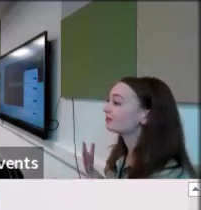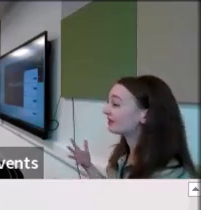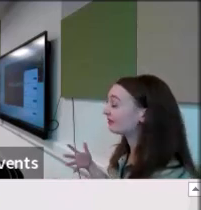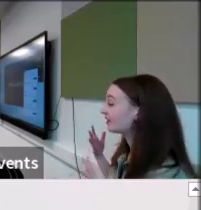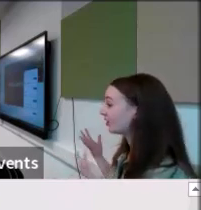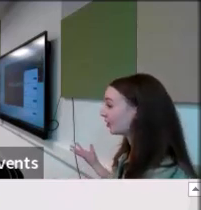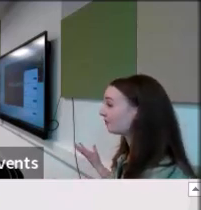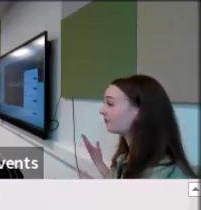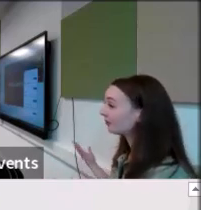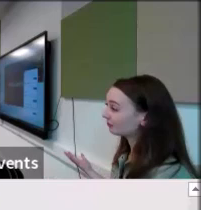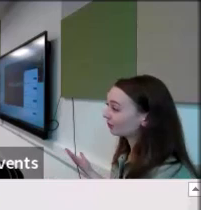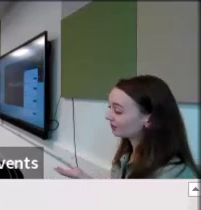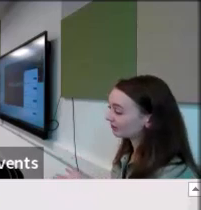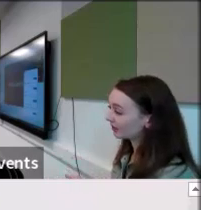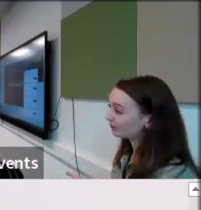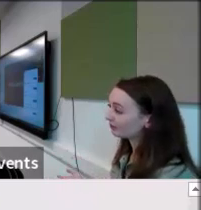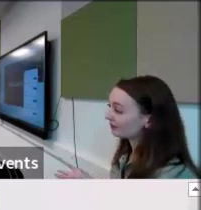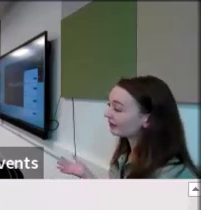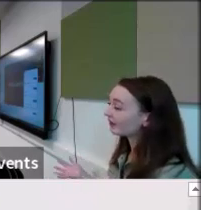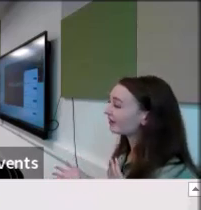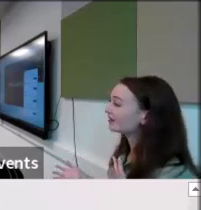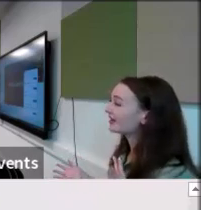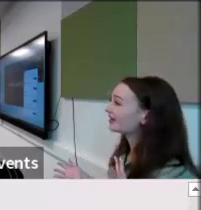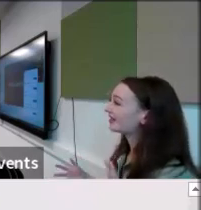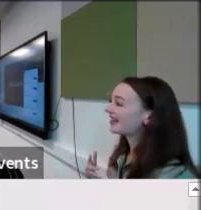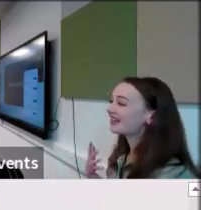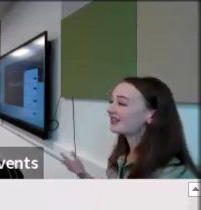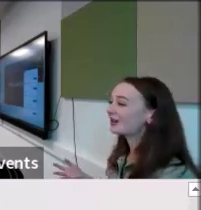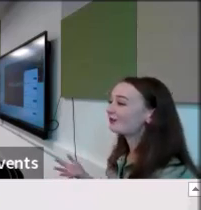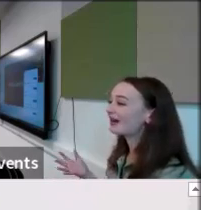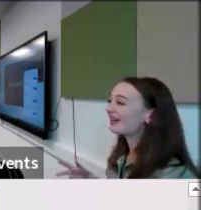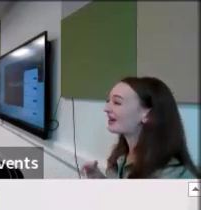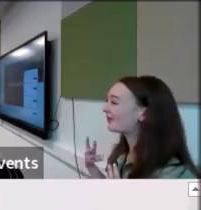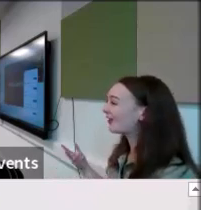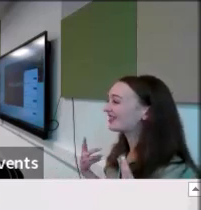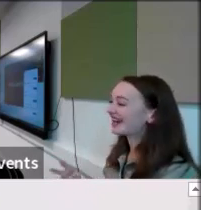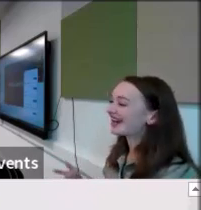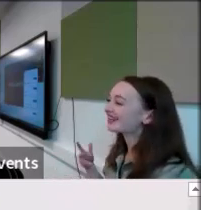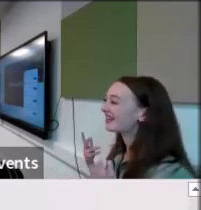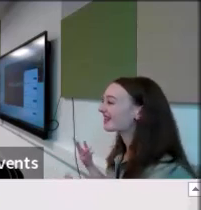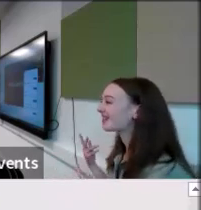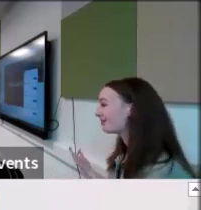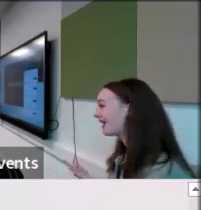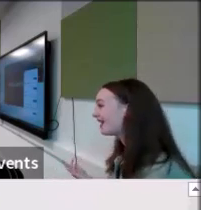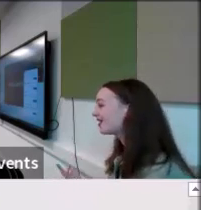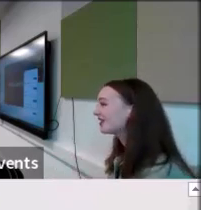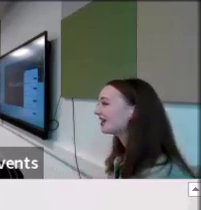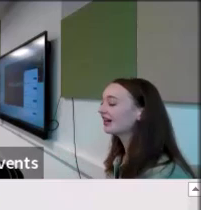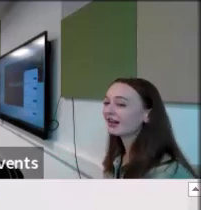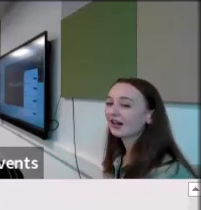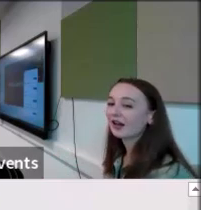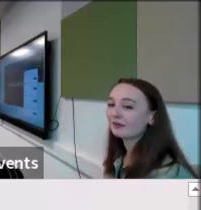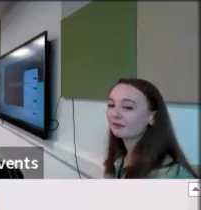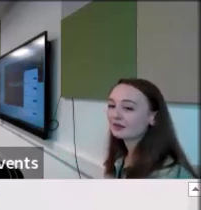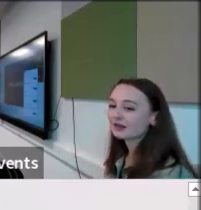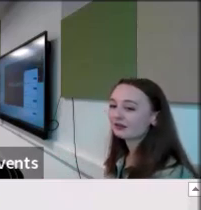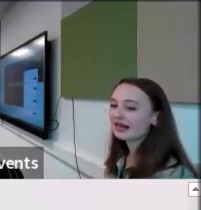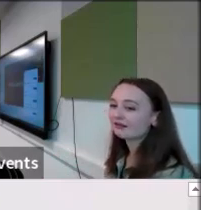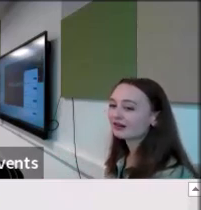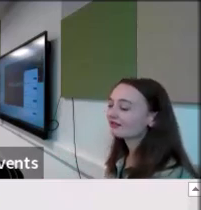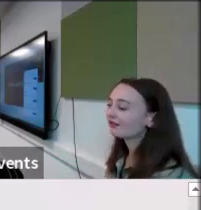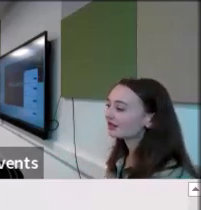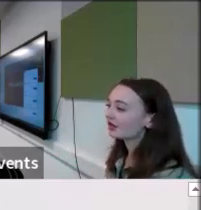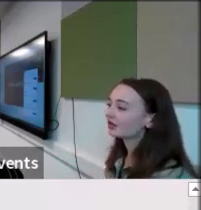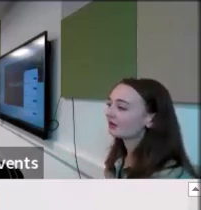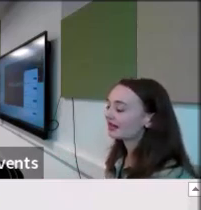equipment that's specific to your job role and what you do. Things like dictation software, like voice to text, text to speech. So